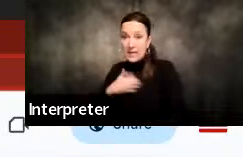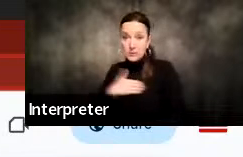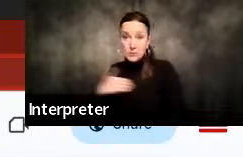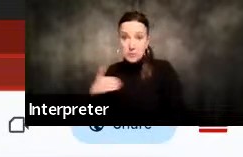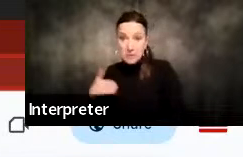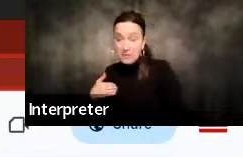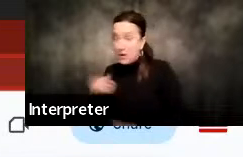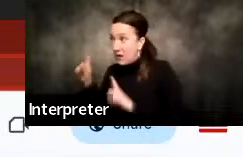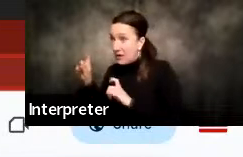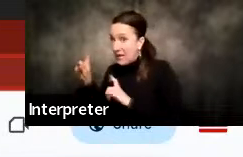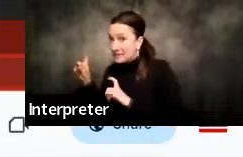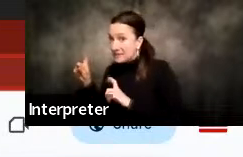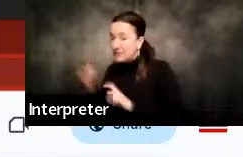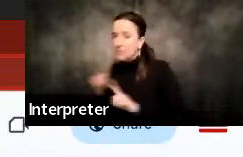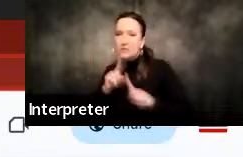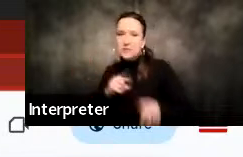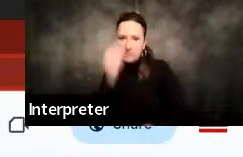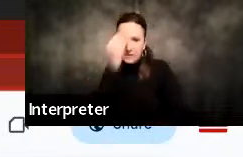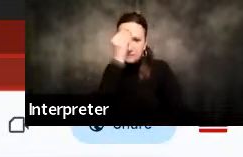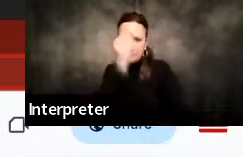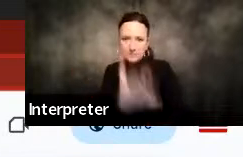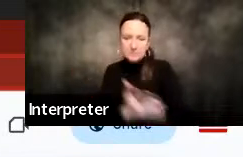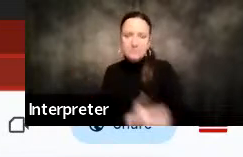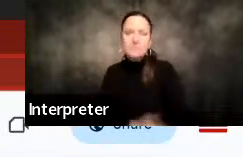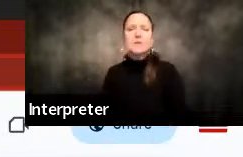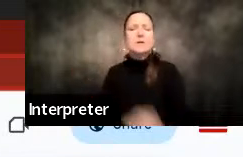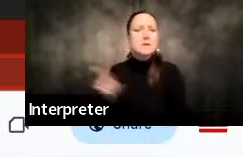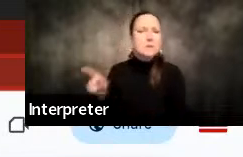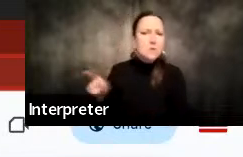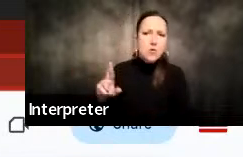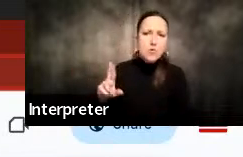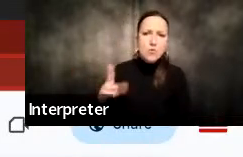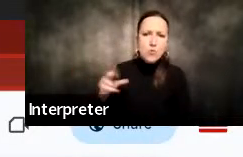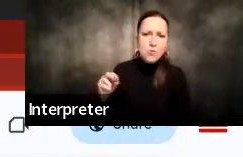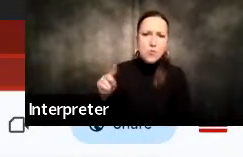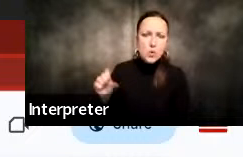to you. Thank you. Commissioner Rhodes, you had a question?